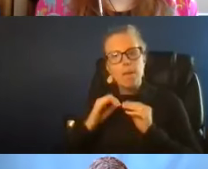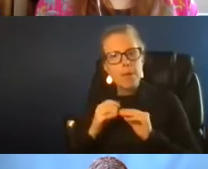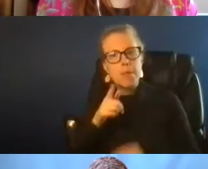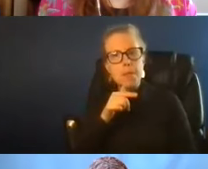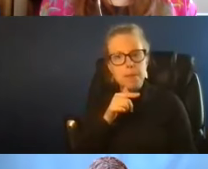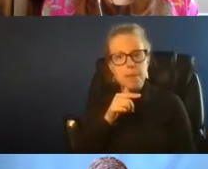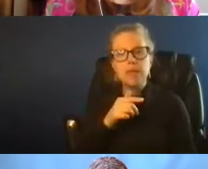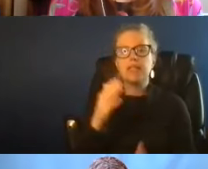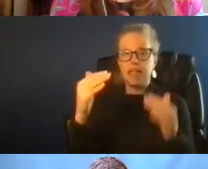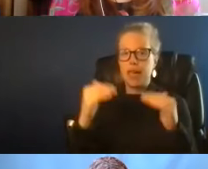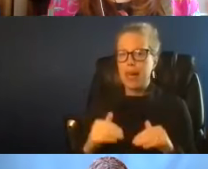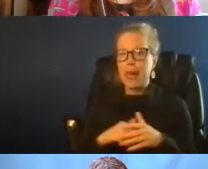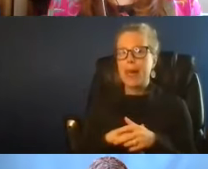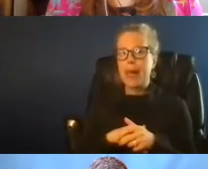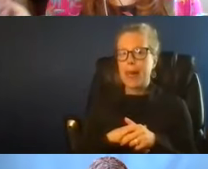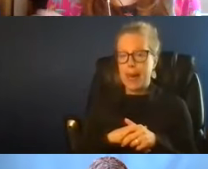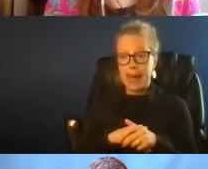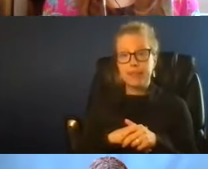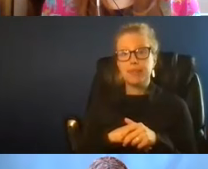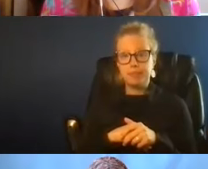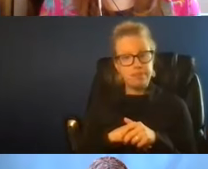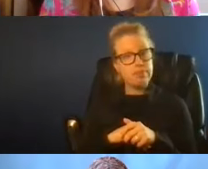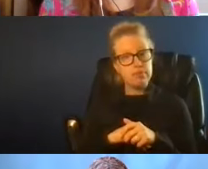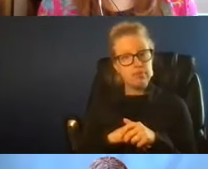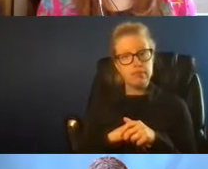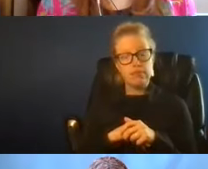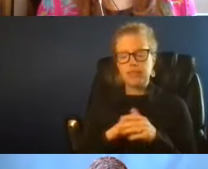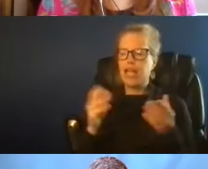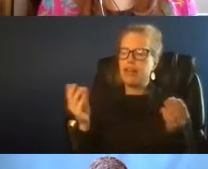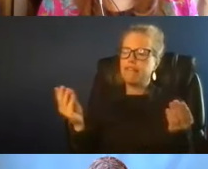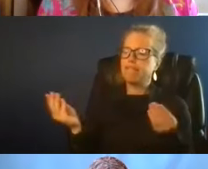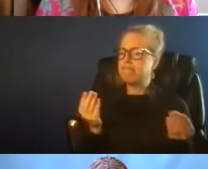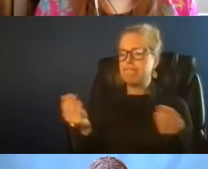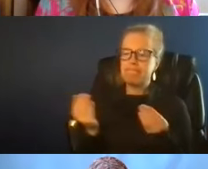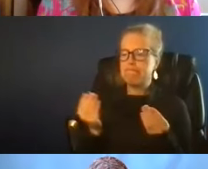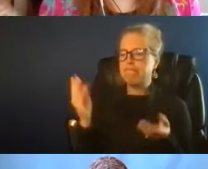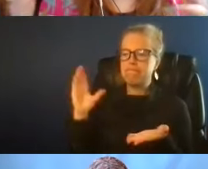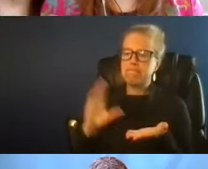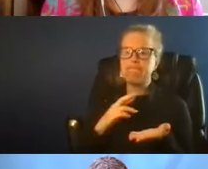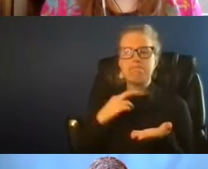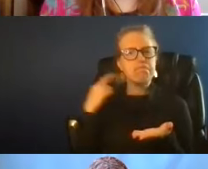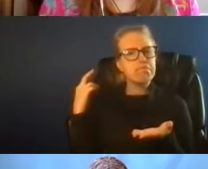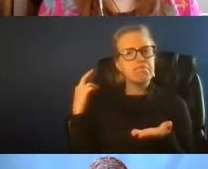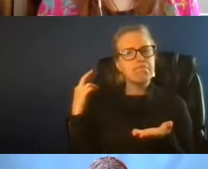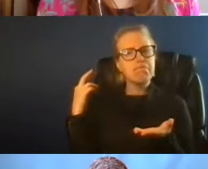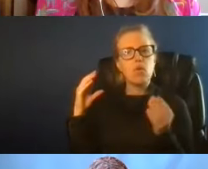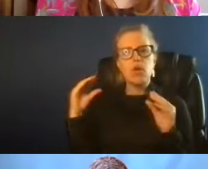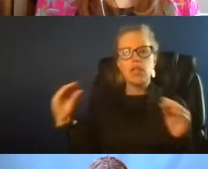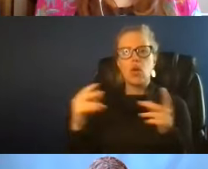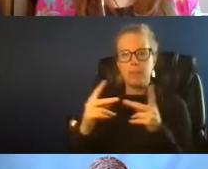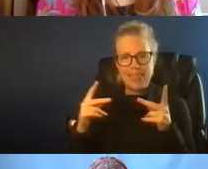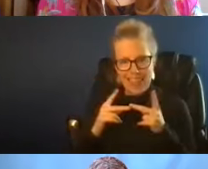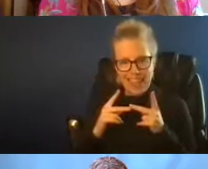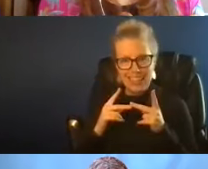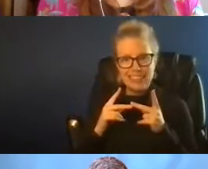And then just to mitigate the risk of leaving with nowhere to go,